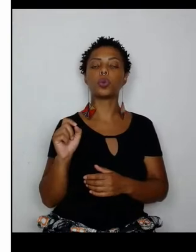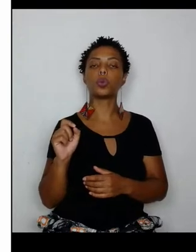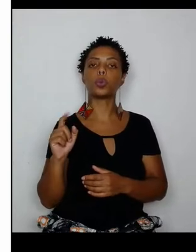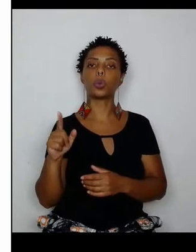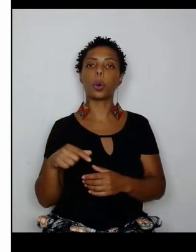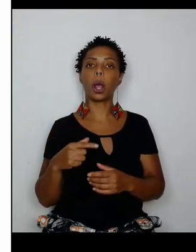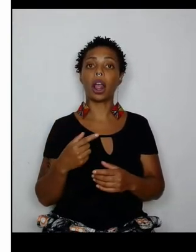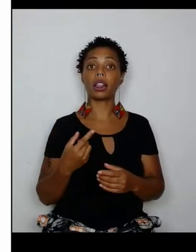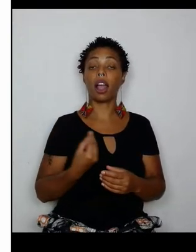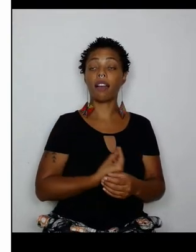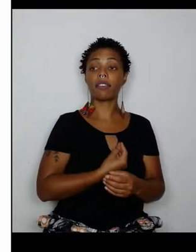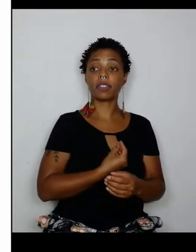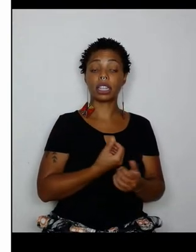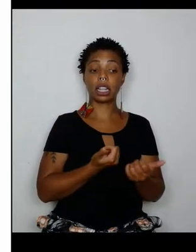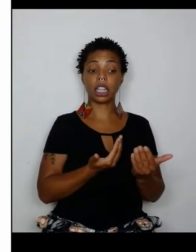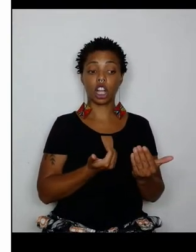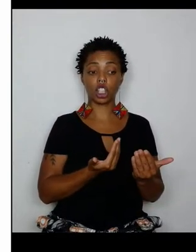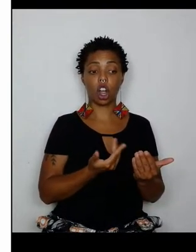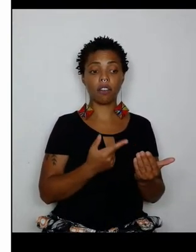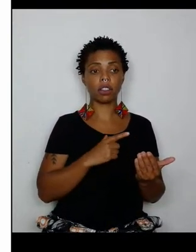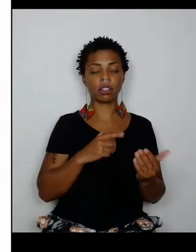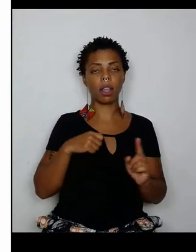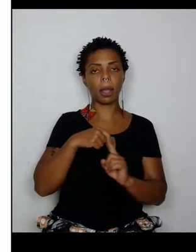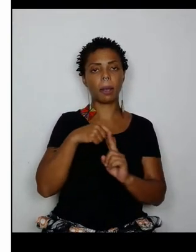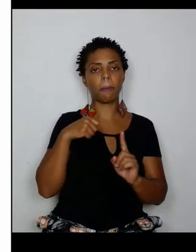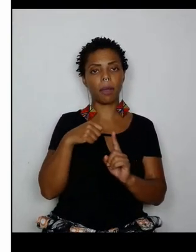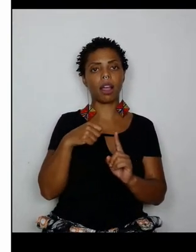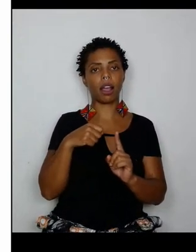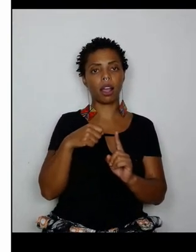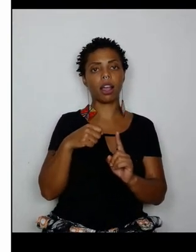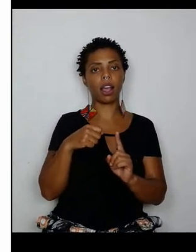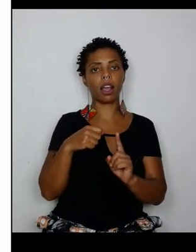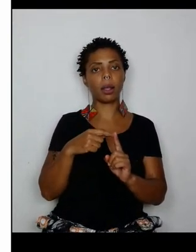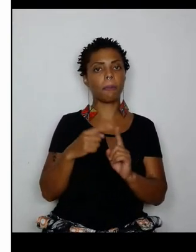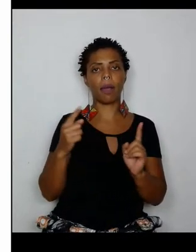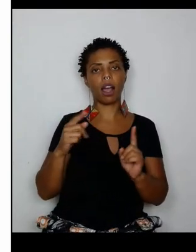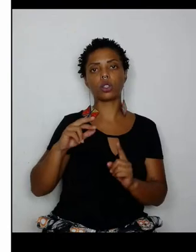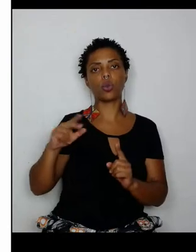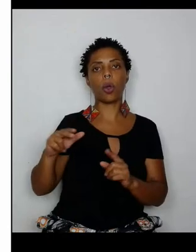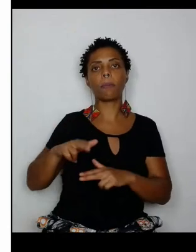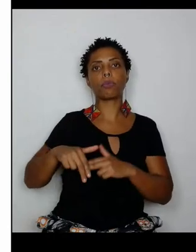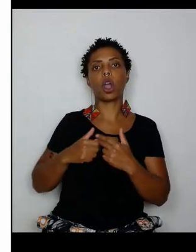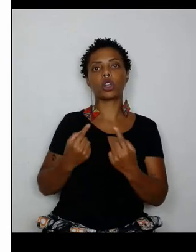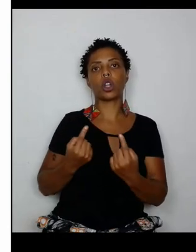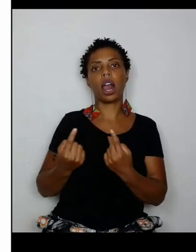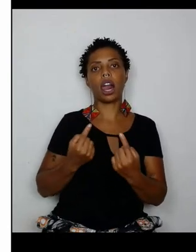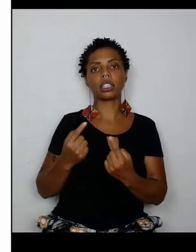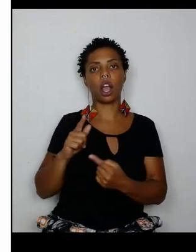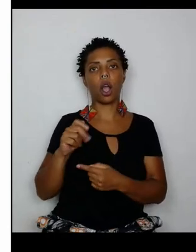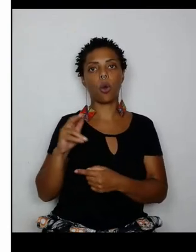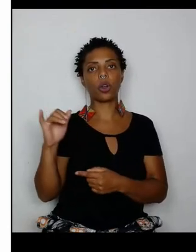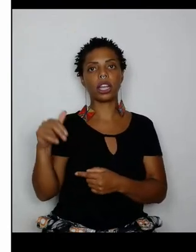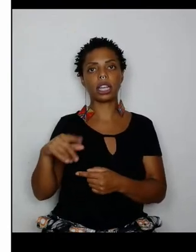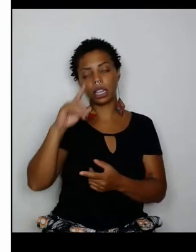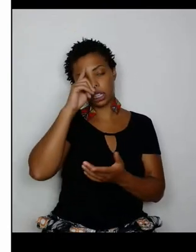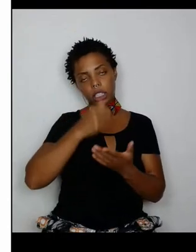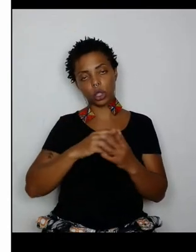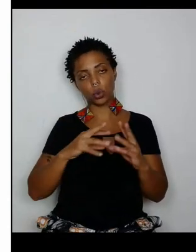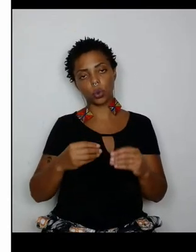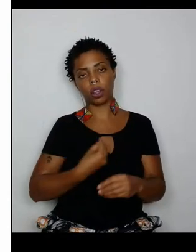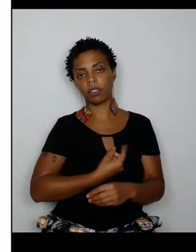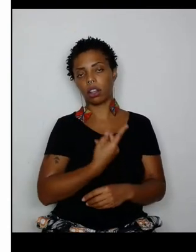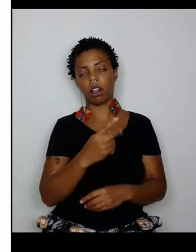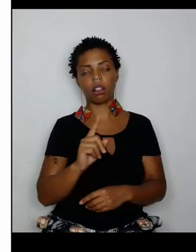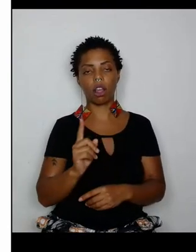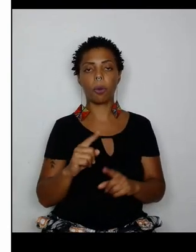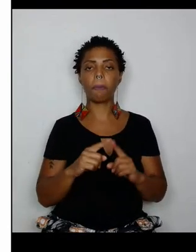relationship with gauguin in the absence of a photograph we have instead a performative reimagining of her life and history